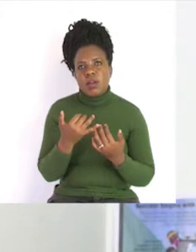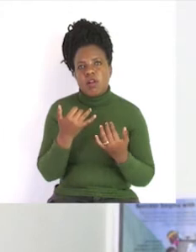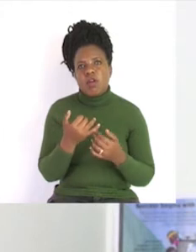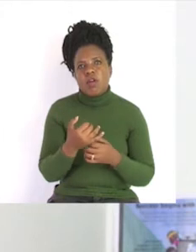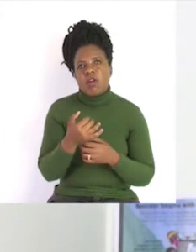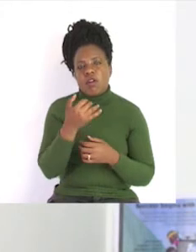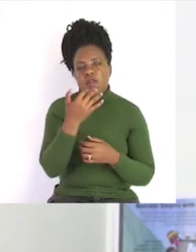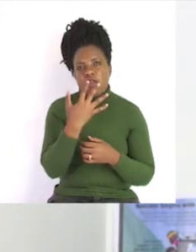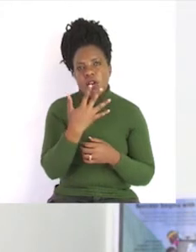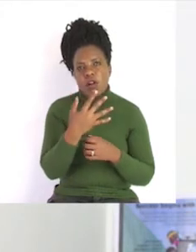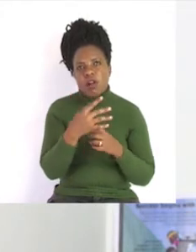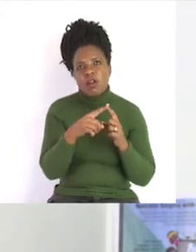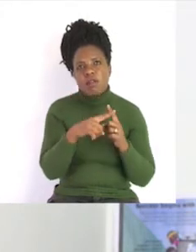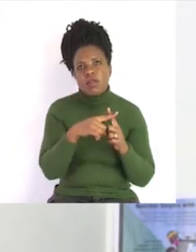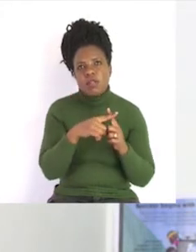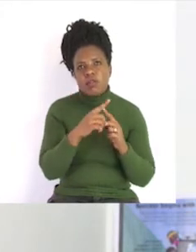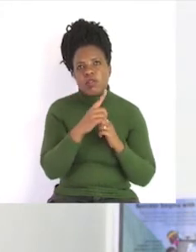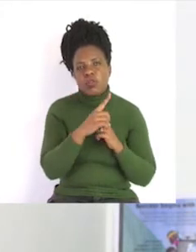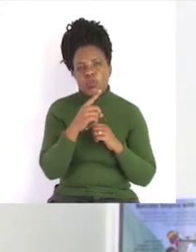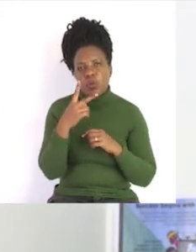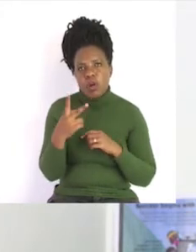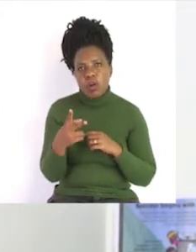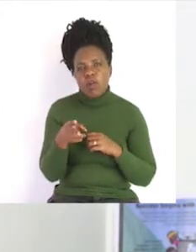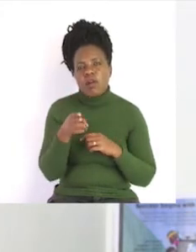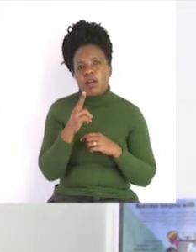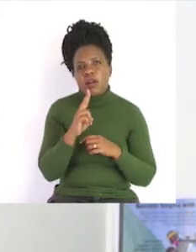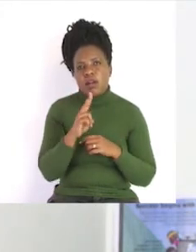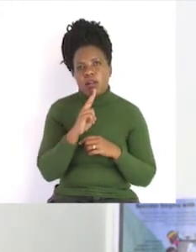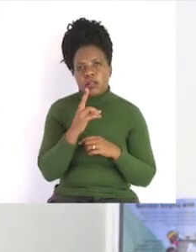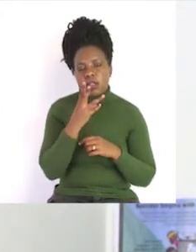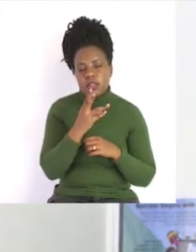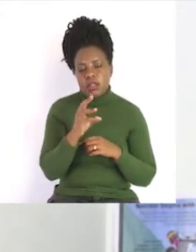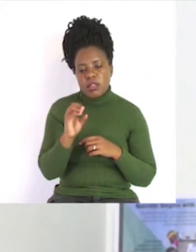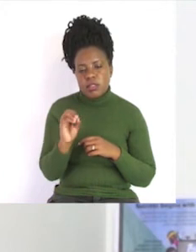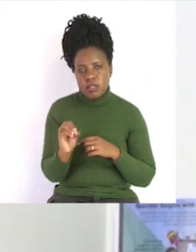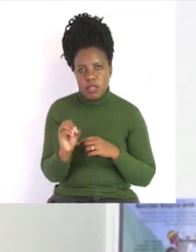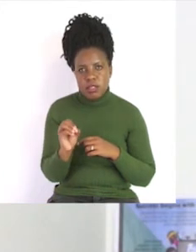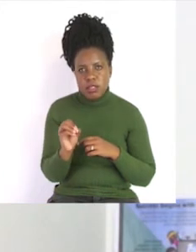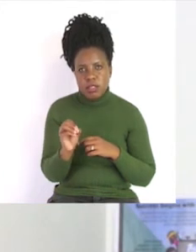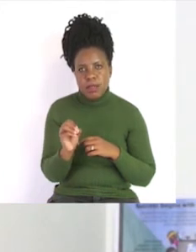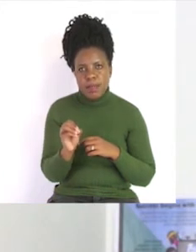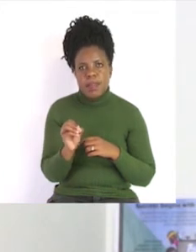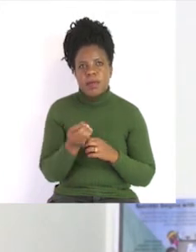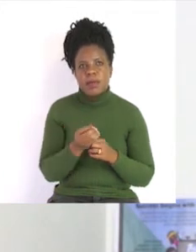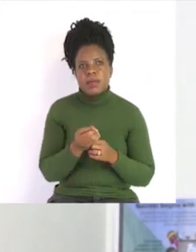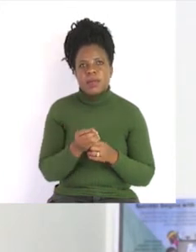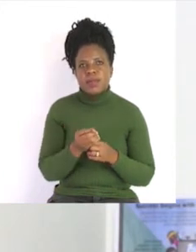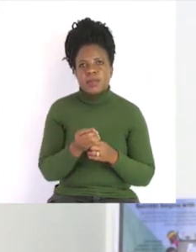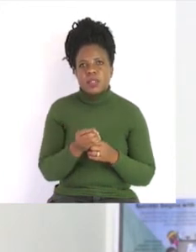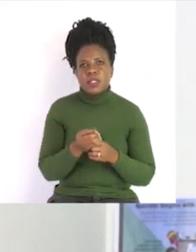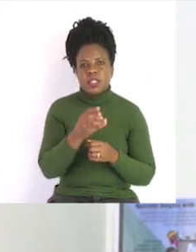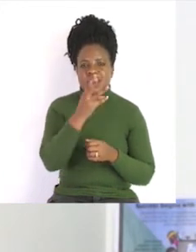Then I will say 5 goes into 12. Sorry, 5 times 12 will give me 60. Then